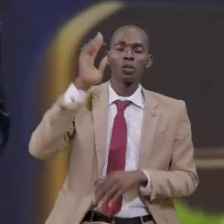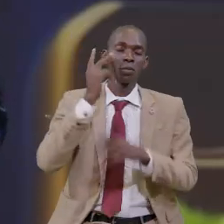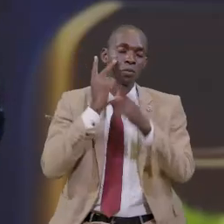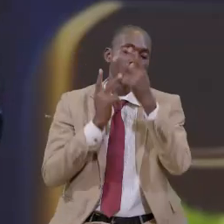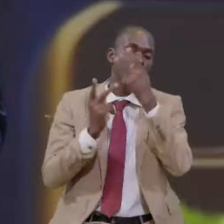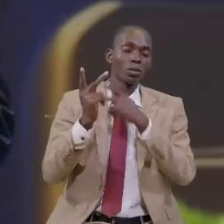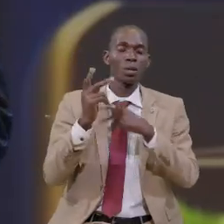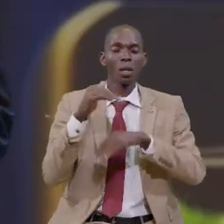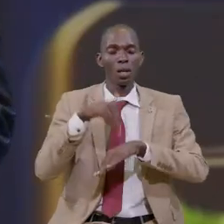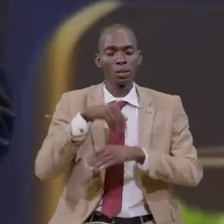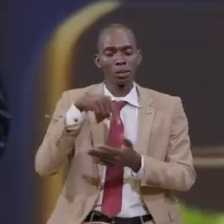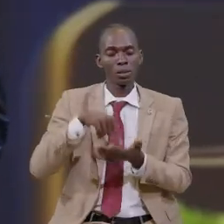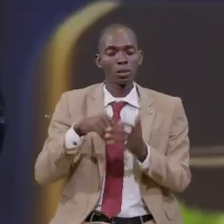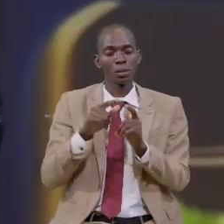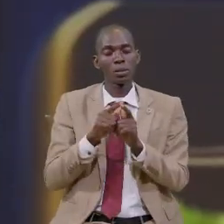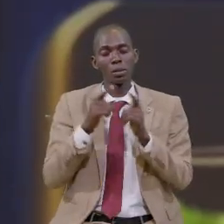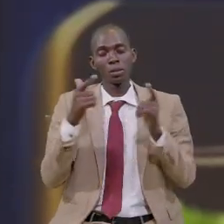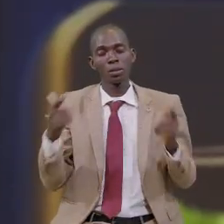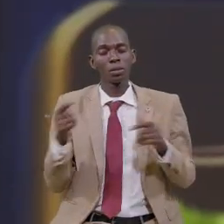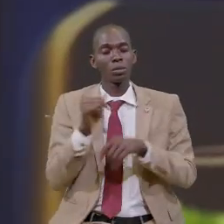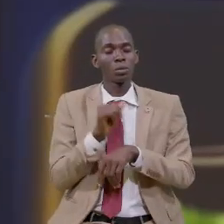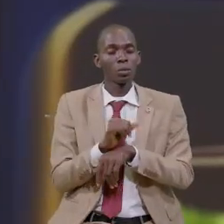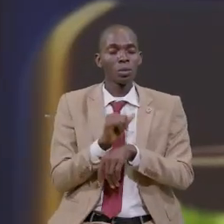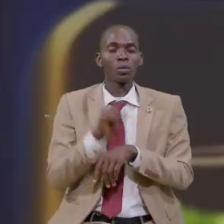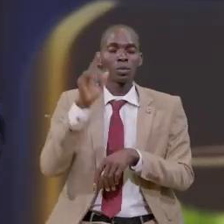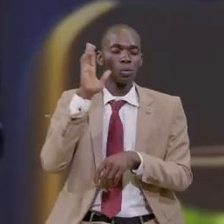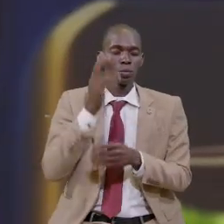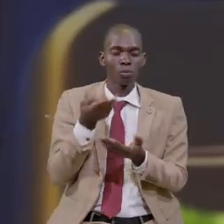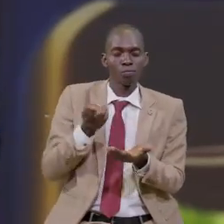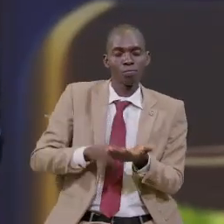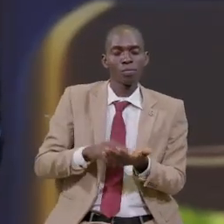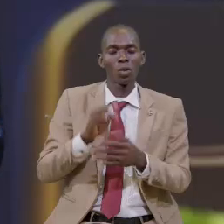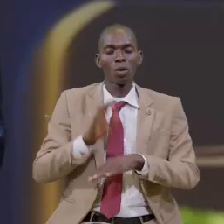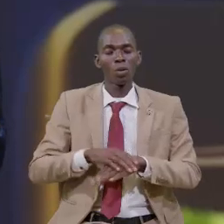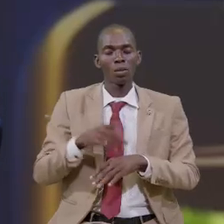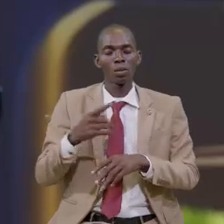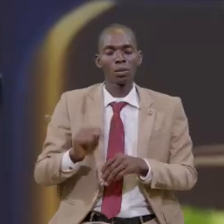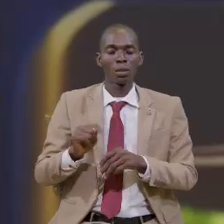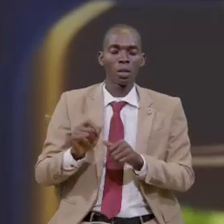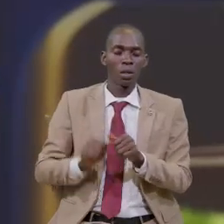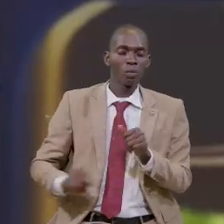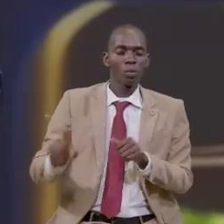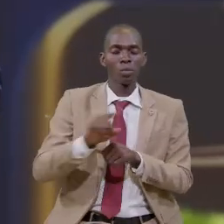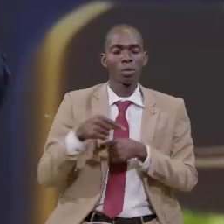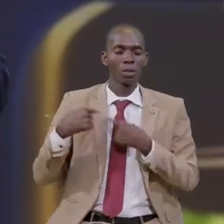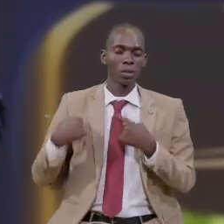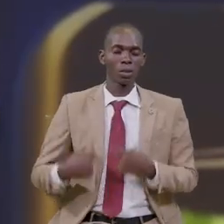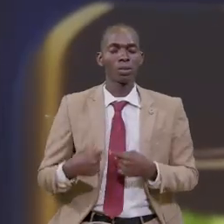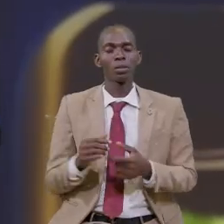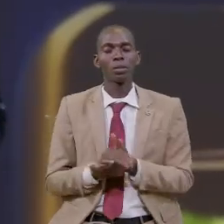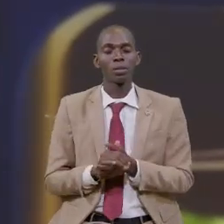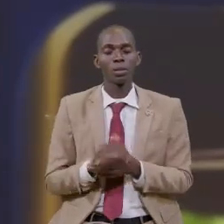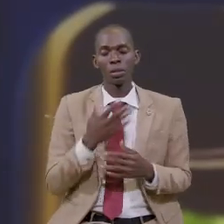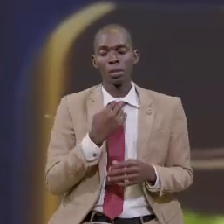great mission, your right on the table of every heart. And Lord, send us